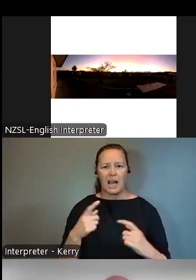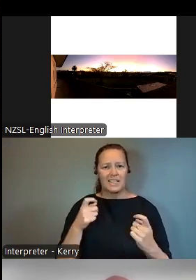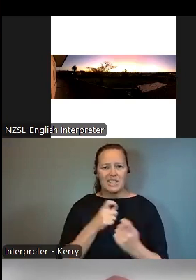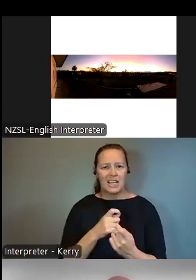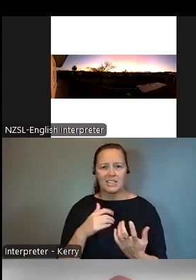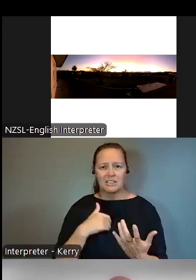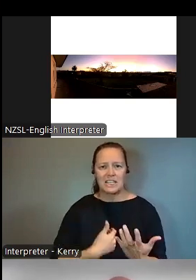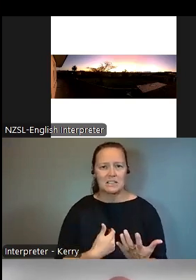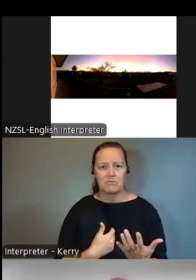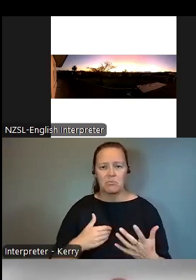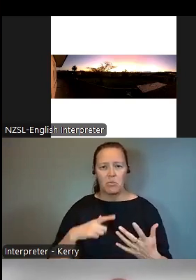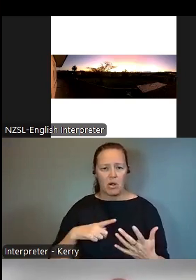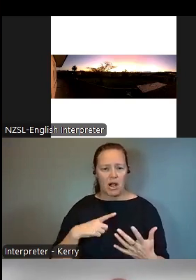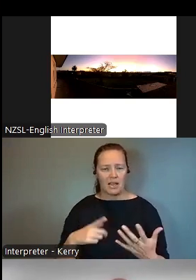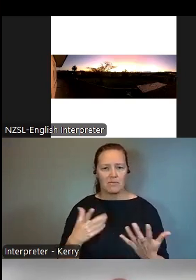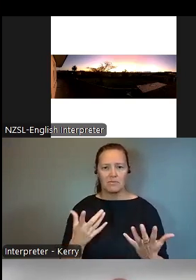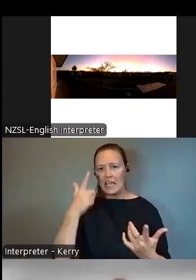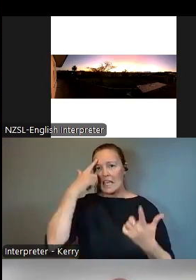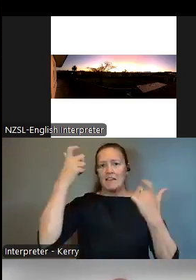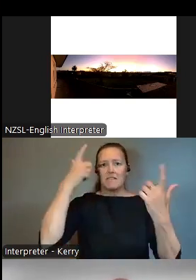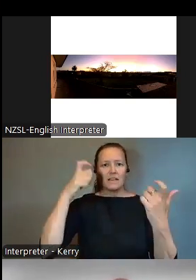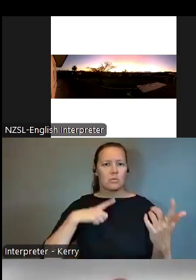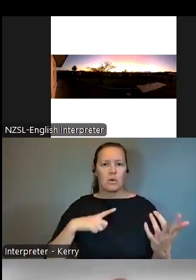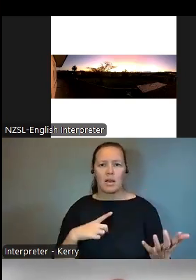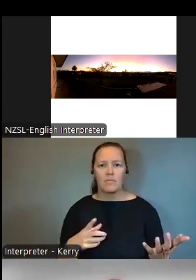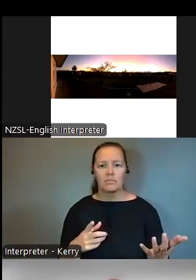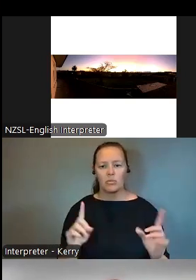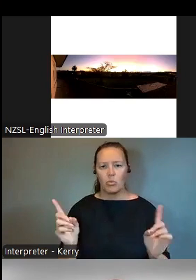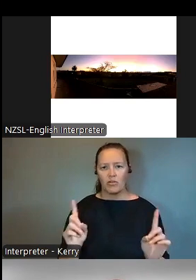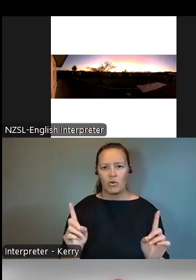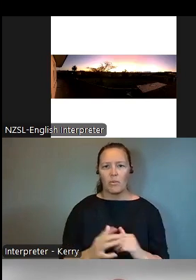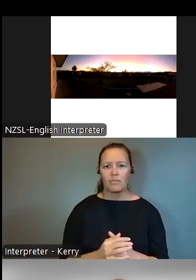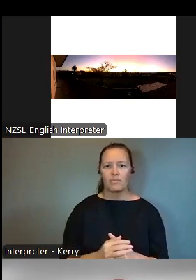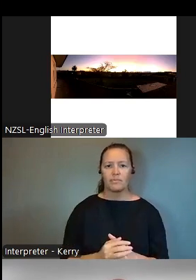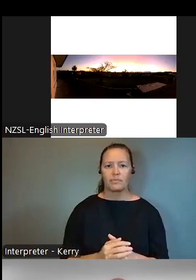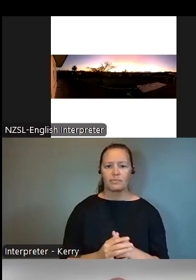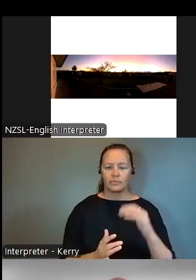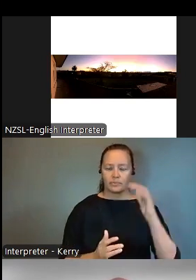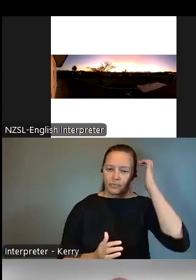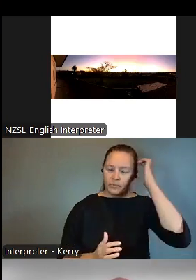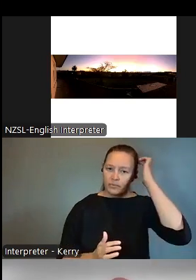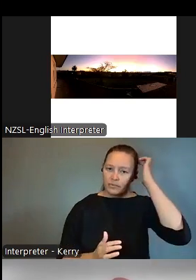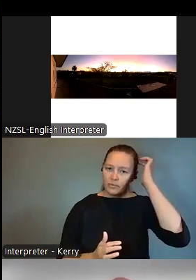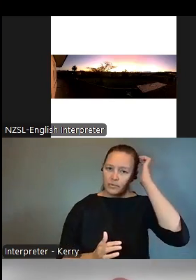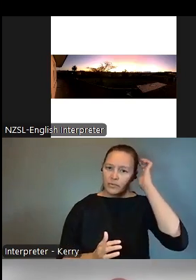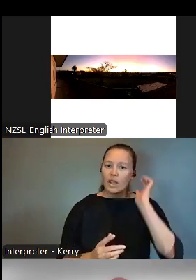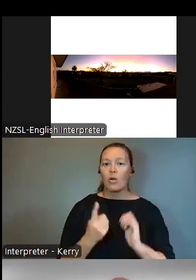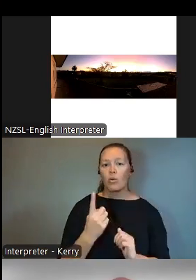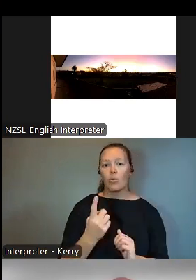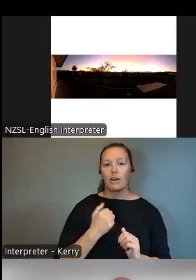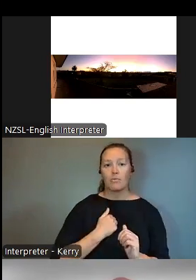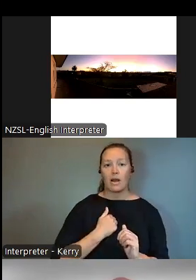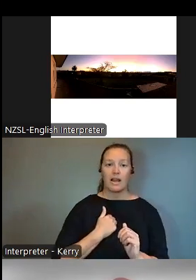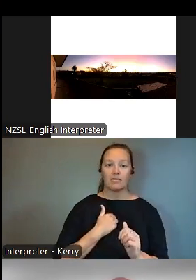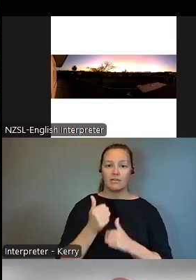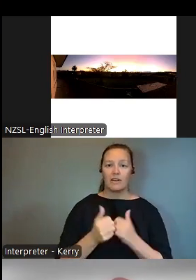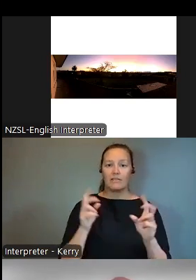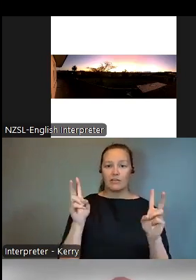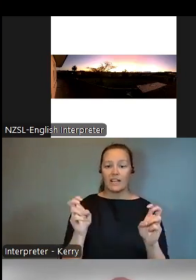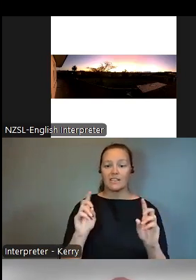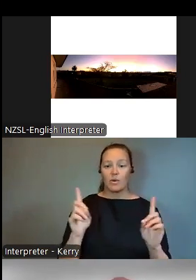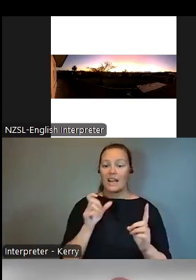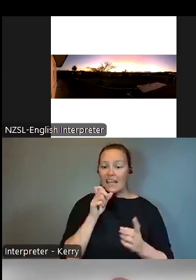at all? Why is change needed? And one of my go-to phrases is that standing still is